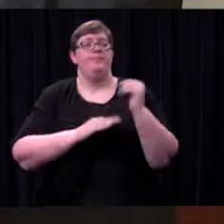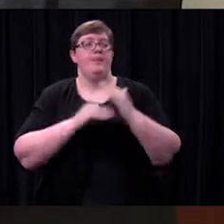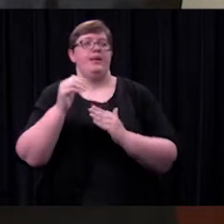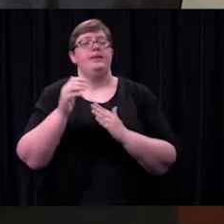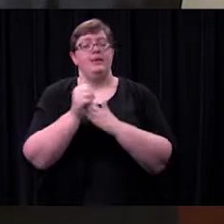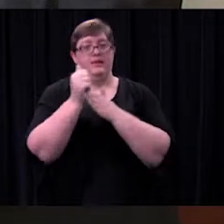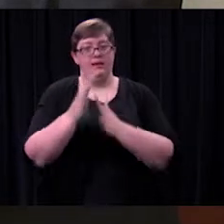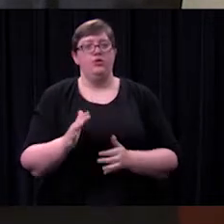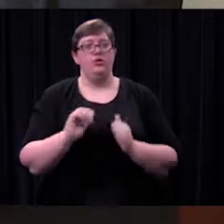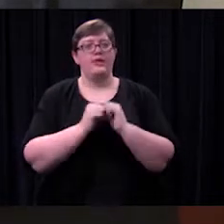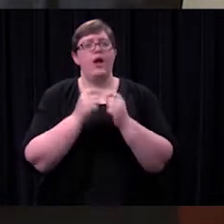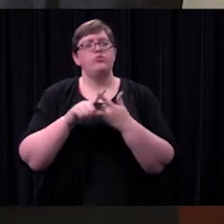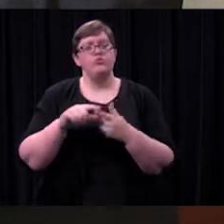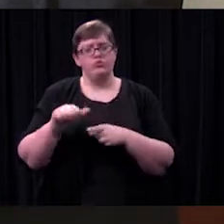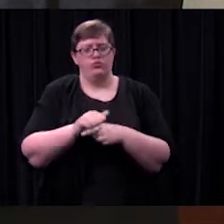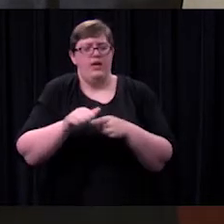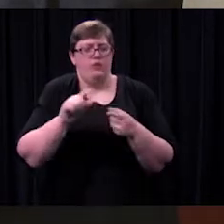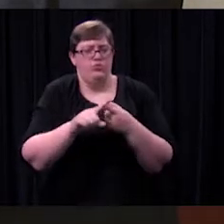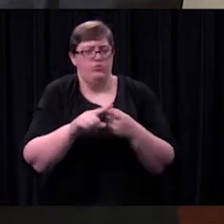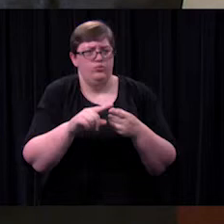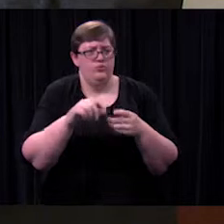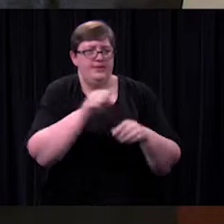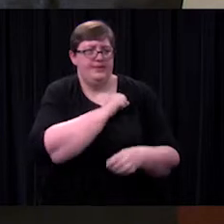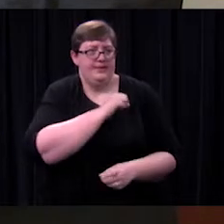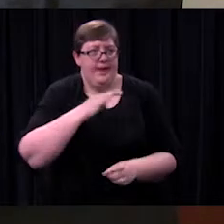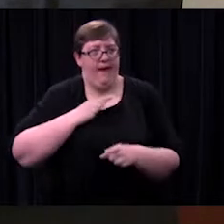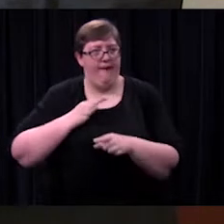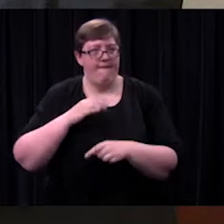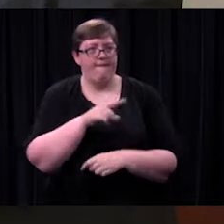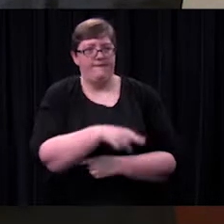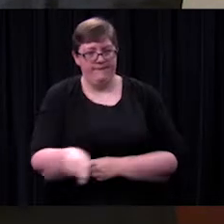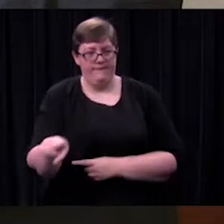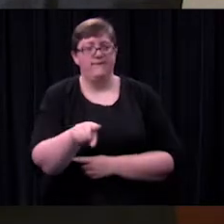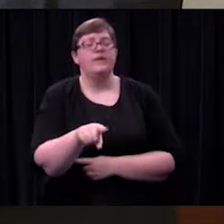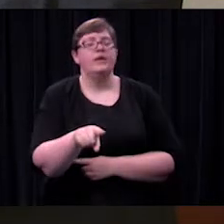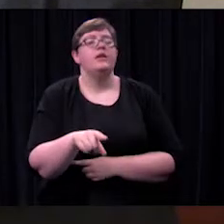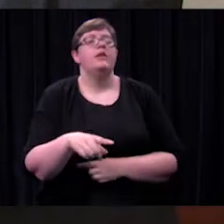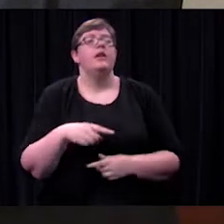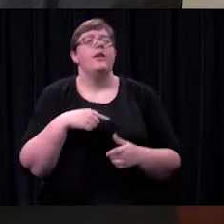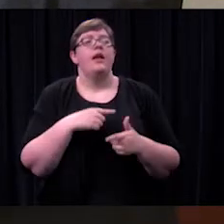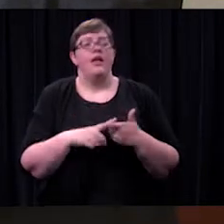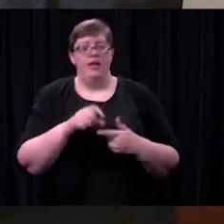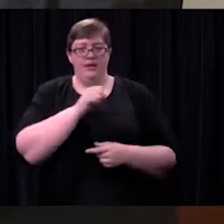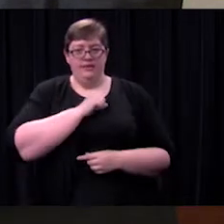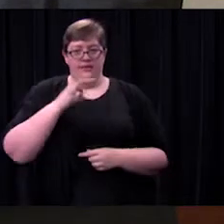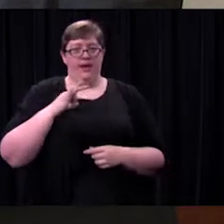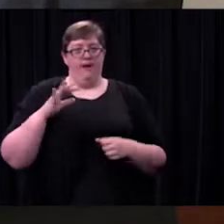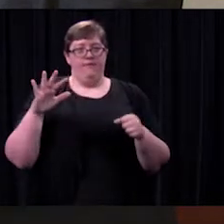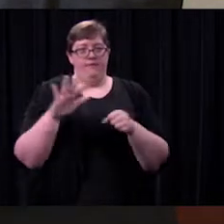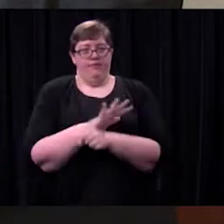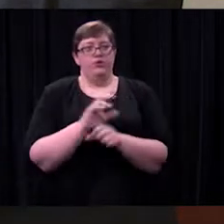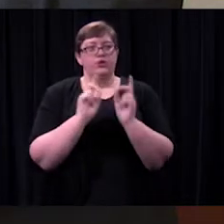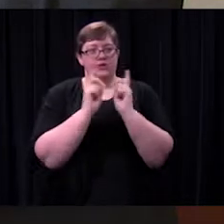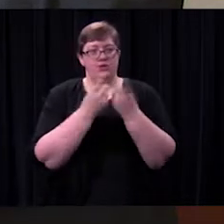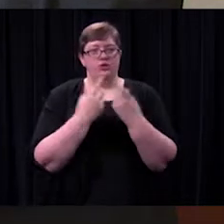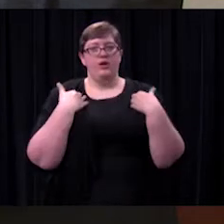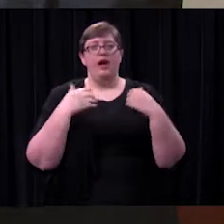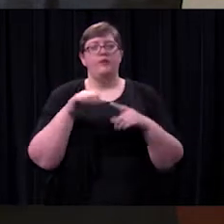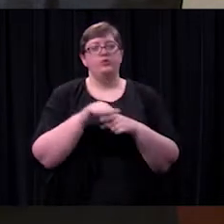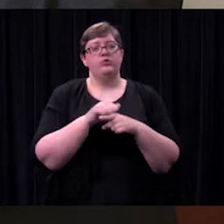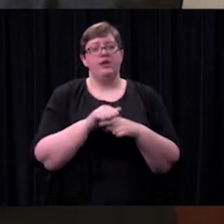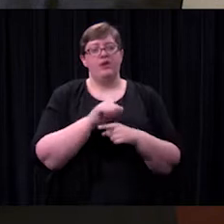their staff. And then the staff, the entire district, has training on August 8th for secondary and August